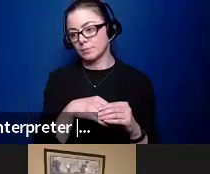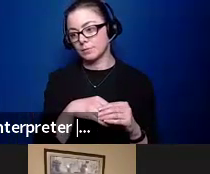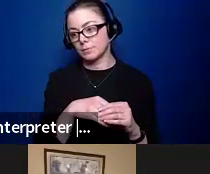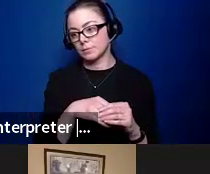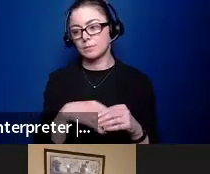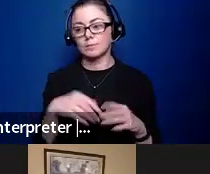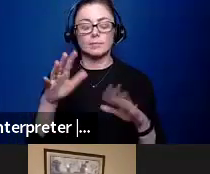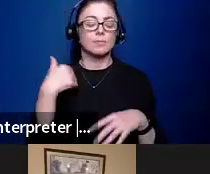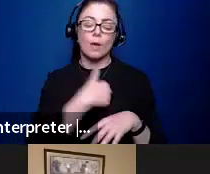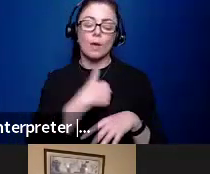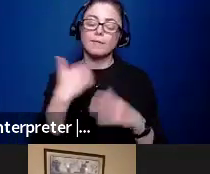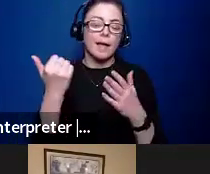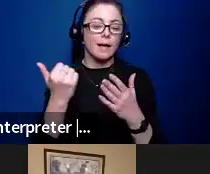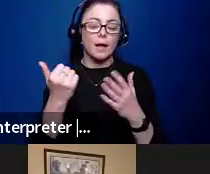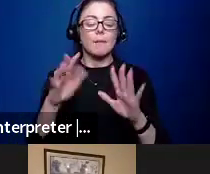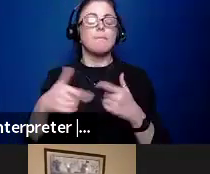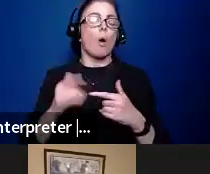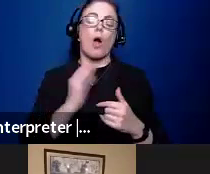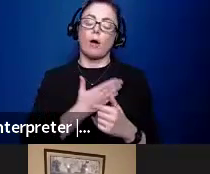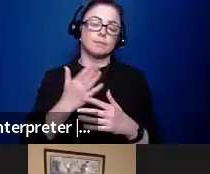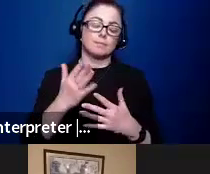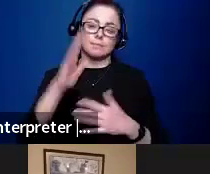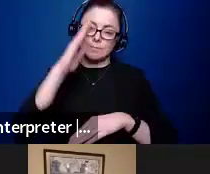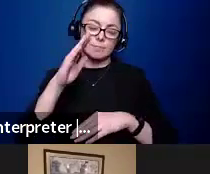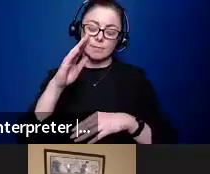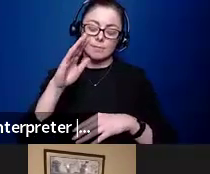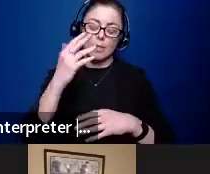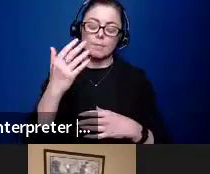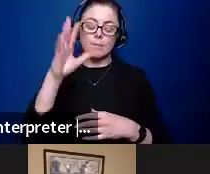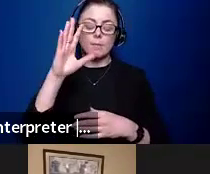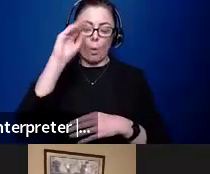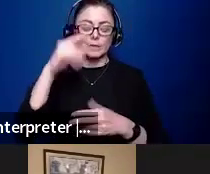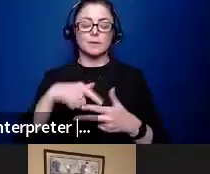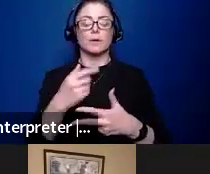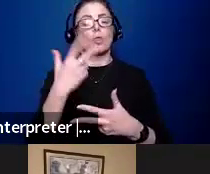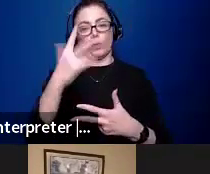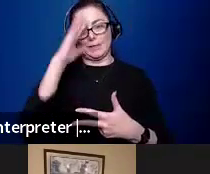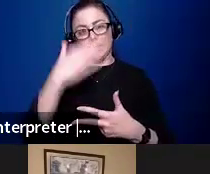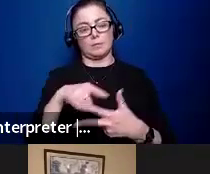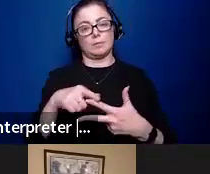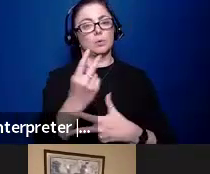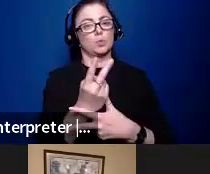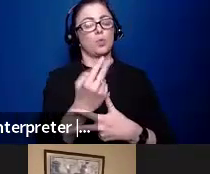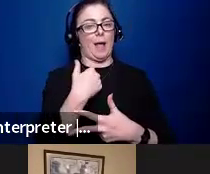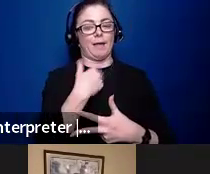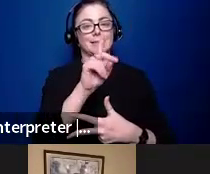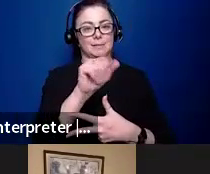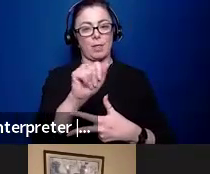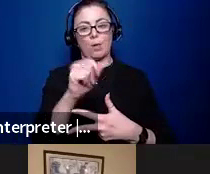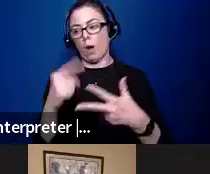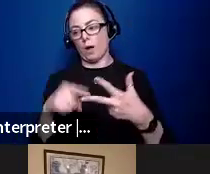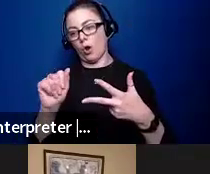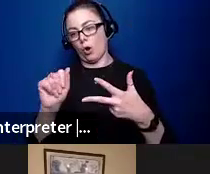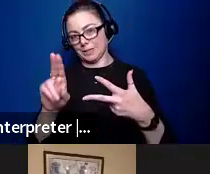checked on again about our boys. I have 3 sons, 2 that have disabilities, and one of them is autistic